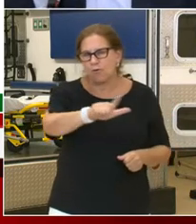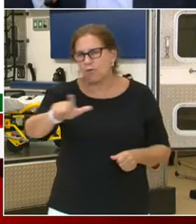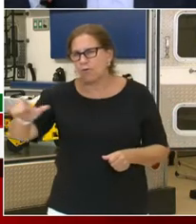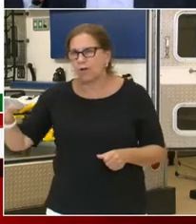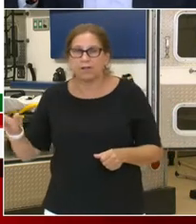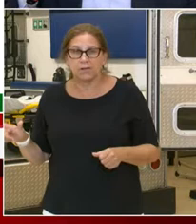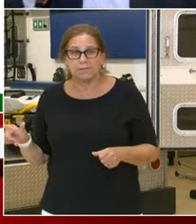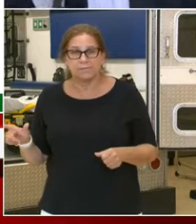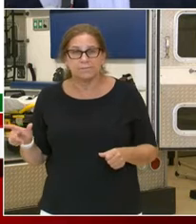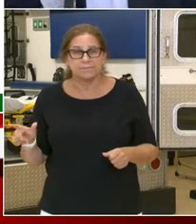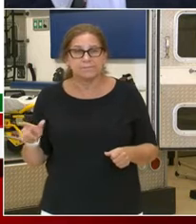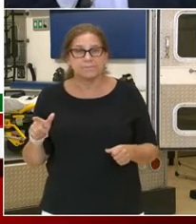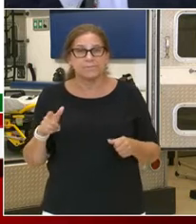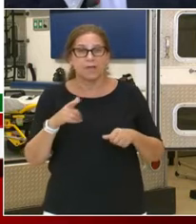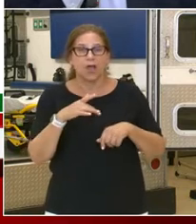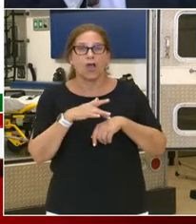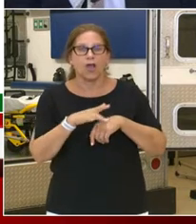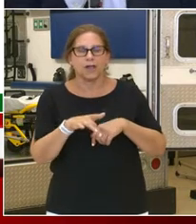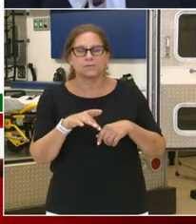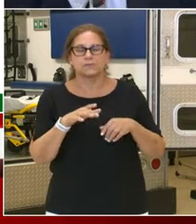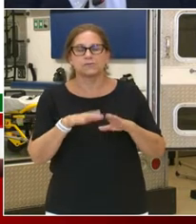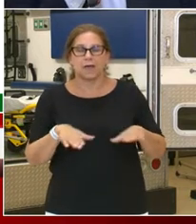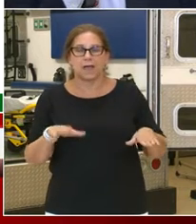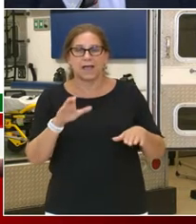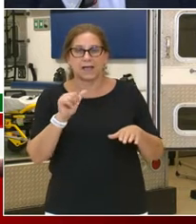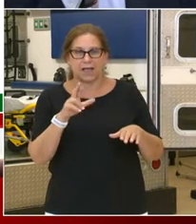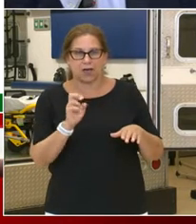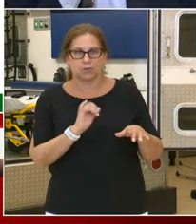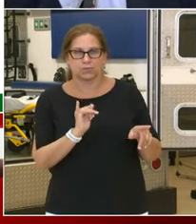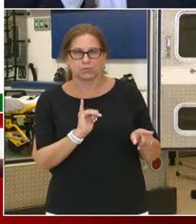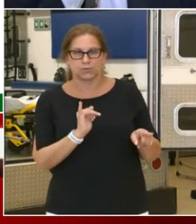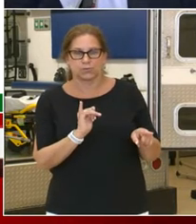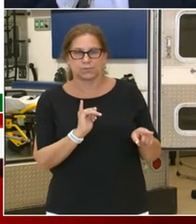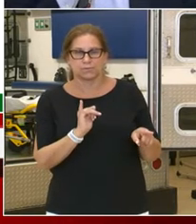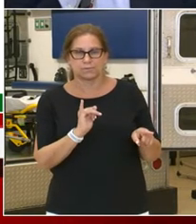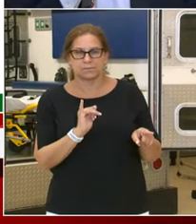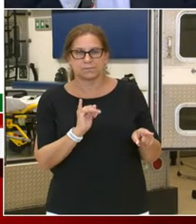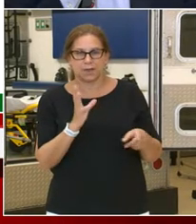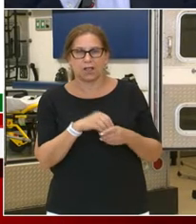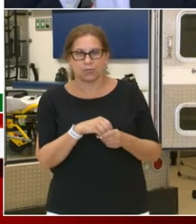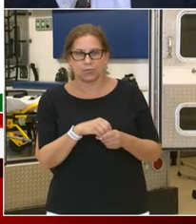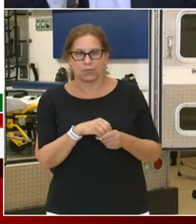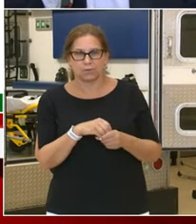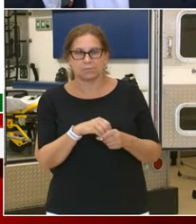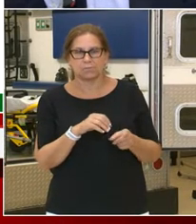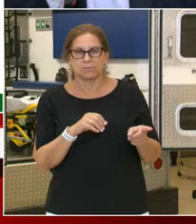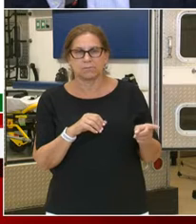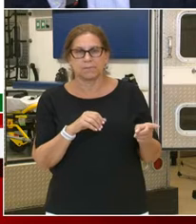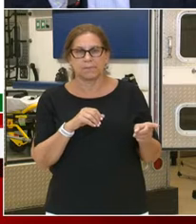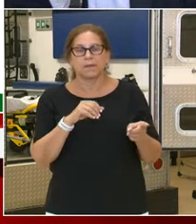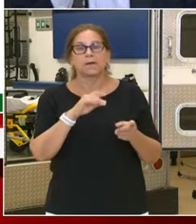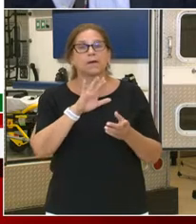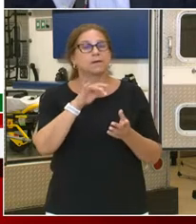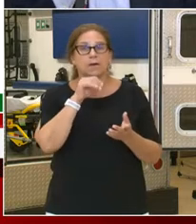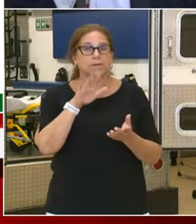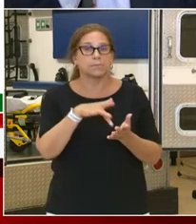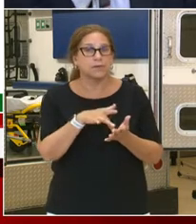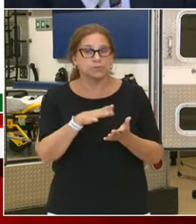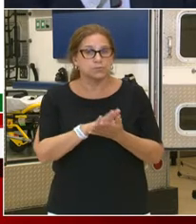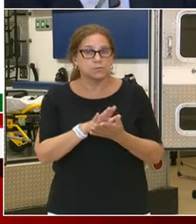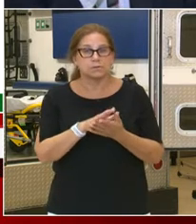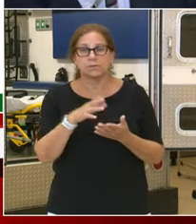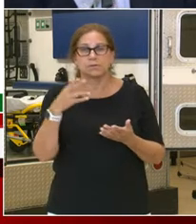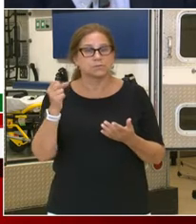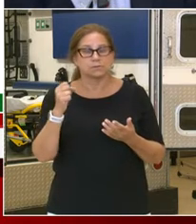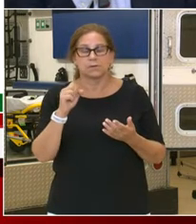well through this budget. And lastly, and as importantly, we acknowledge the importance of mental wellness amongst our families